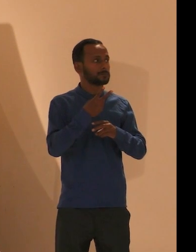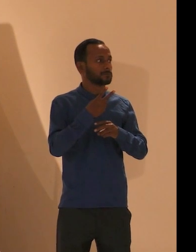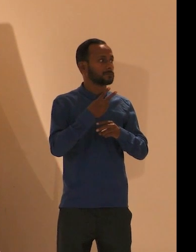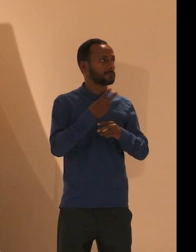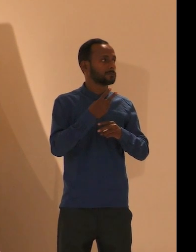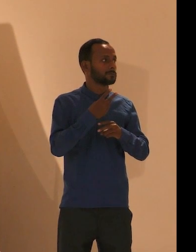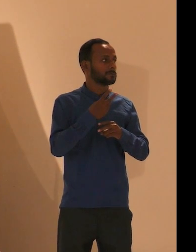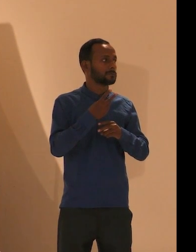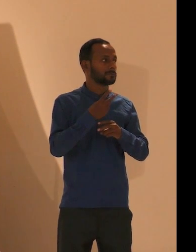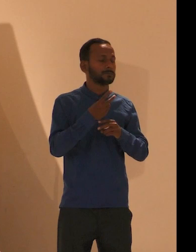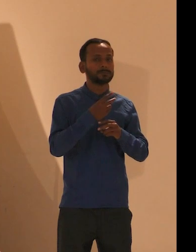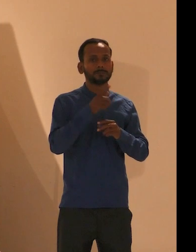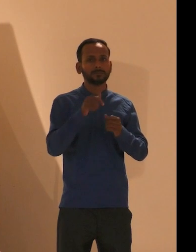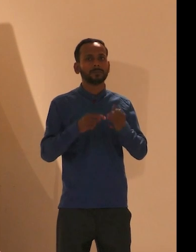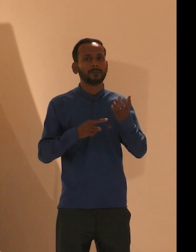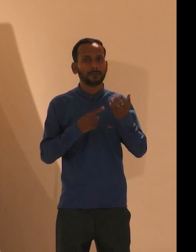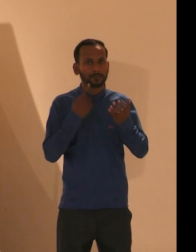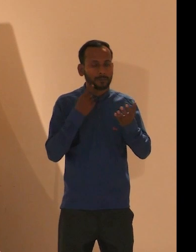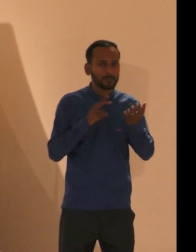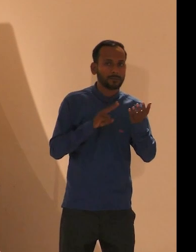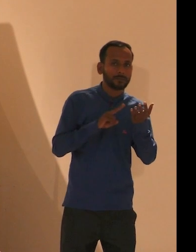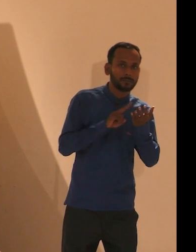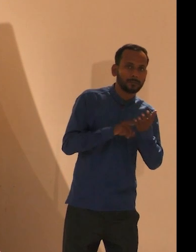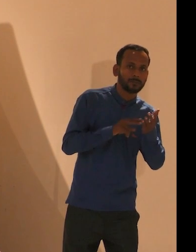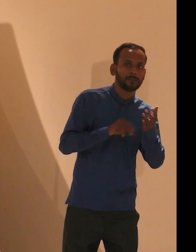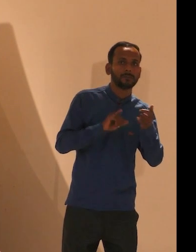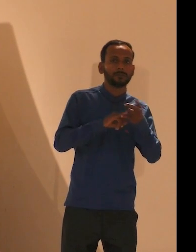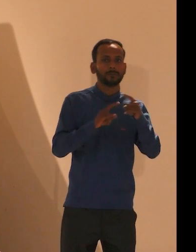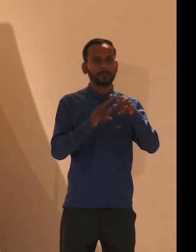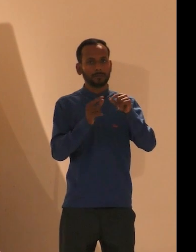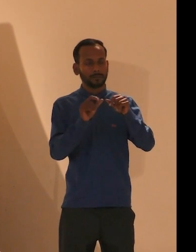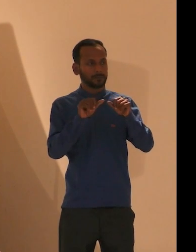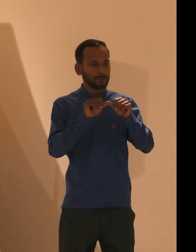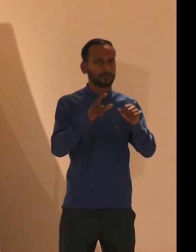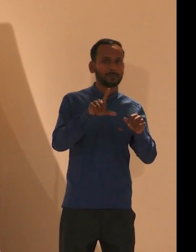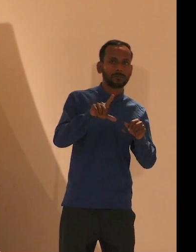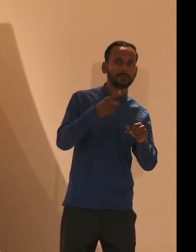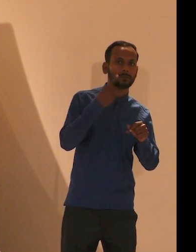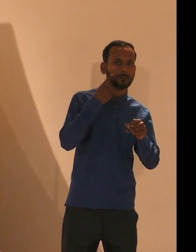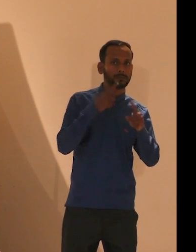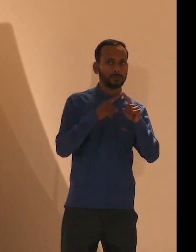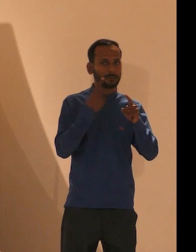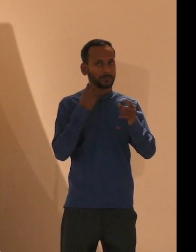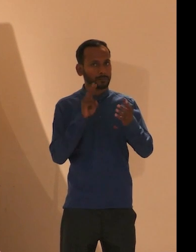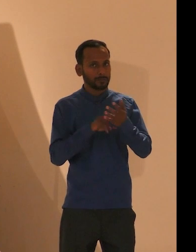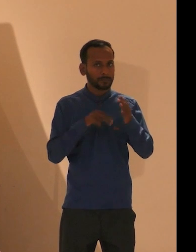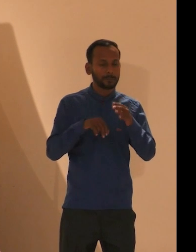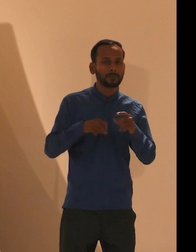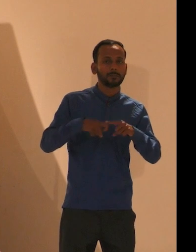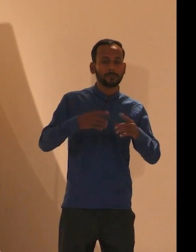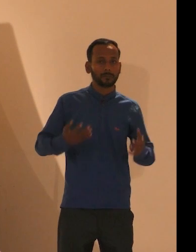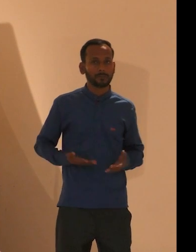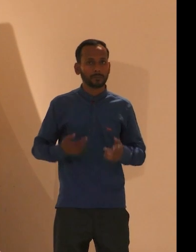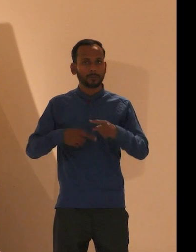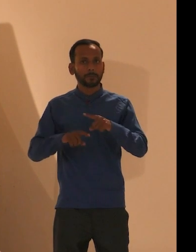Again, an installation on the affective geographies of Kolkata, created by contemporary